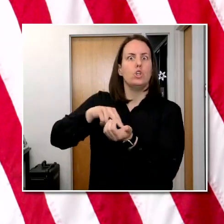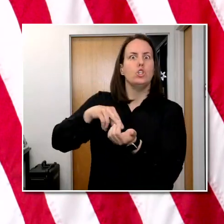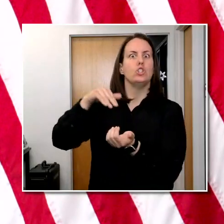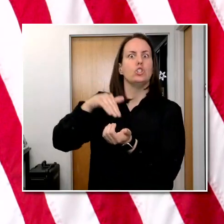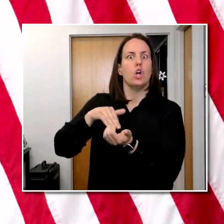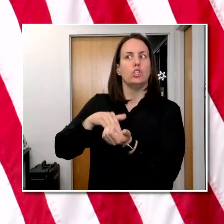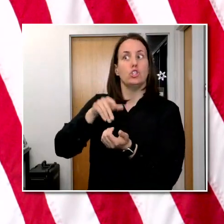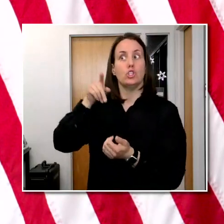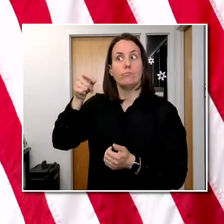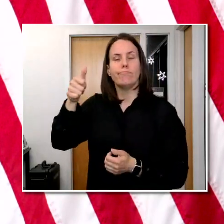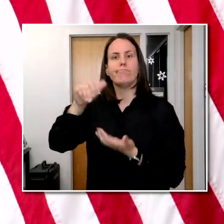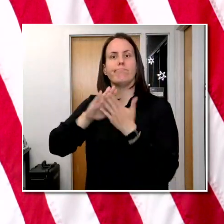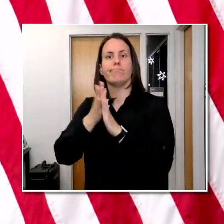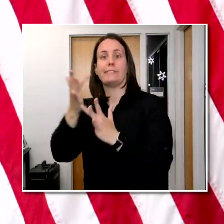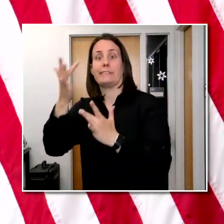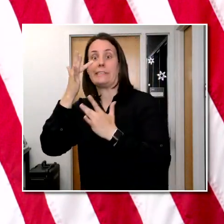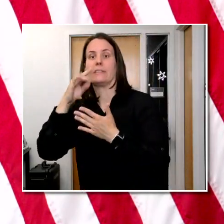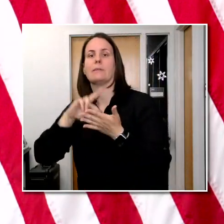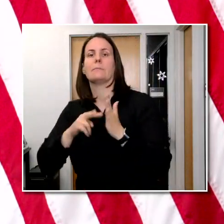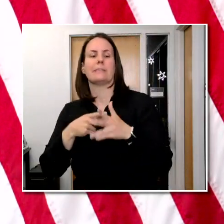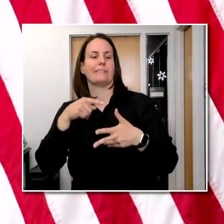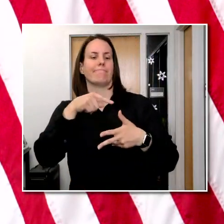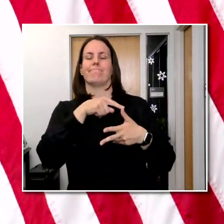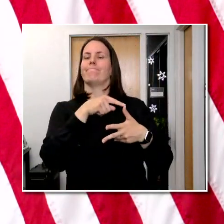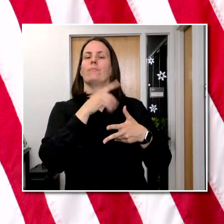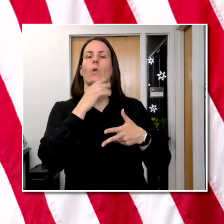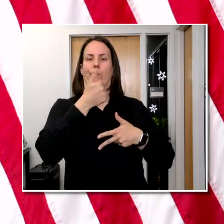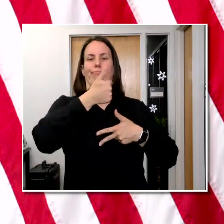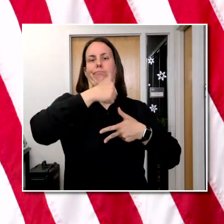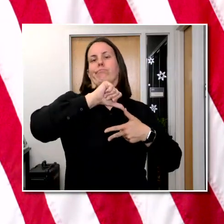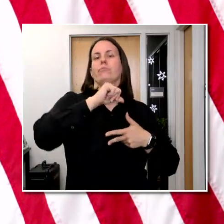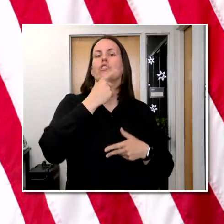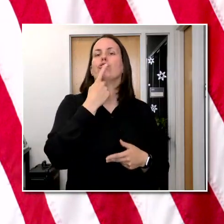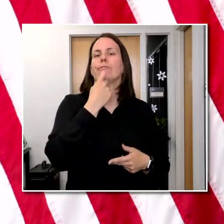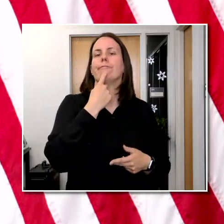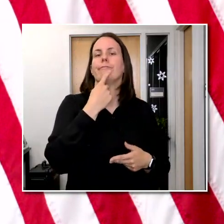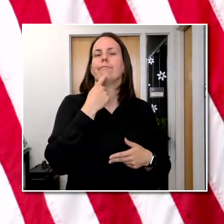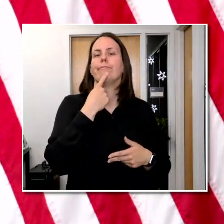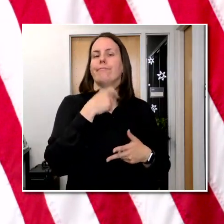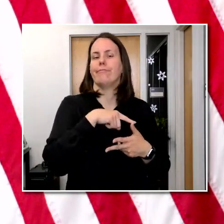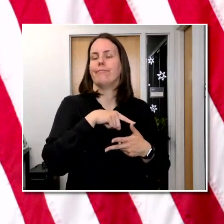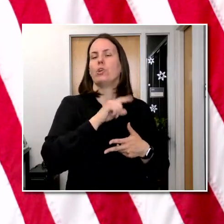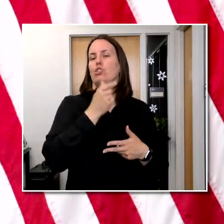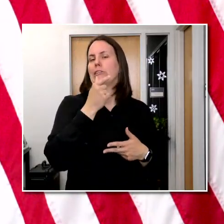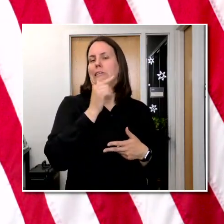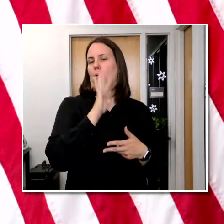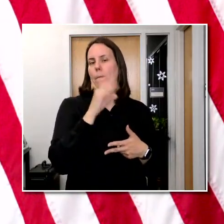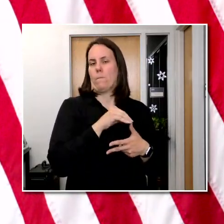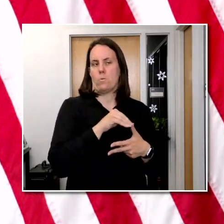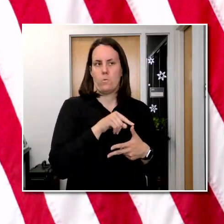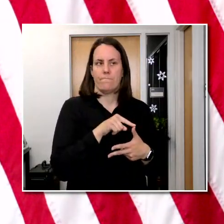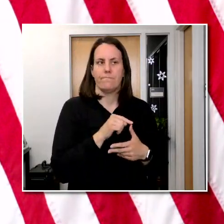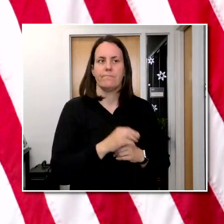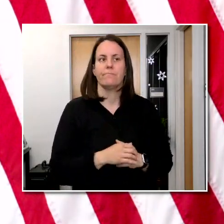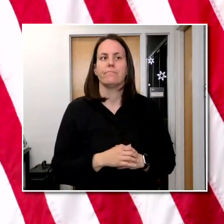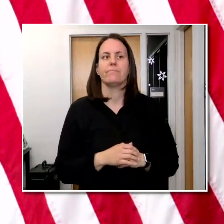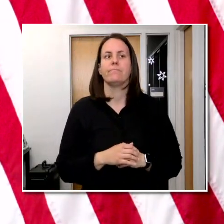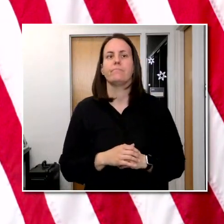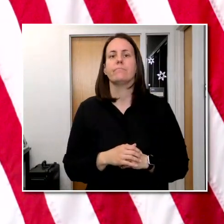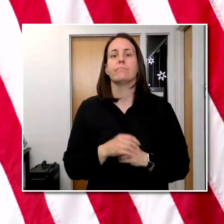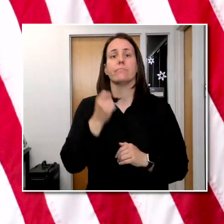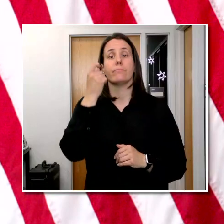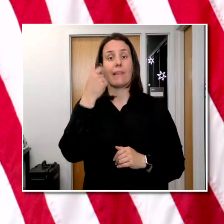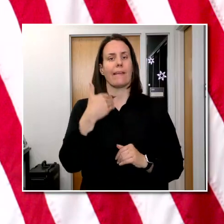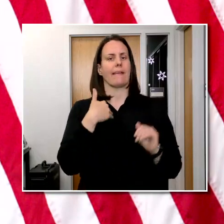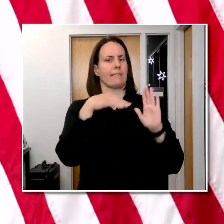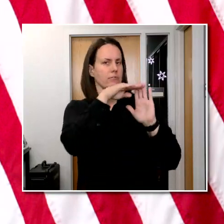over the last few weeks, because what the gating criteria are there to do is to help us understand when it